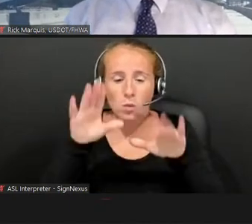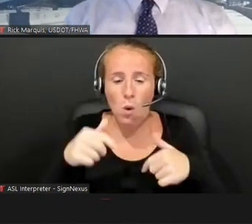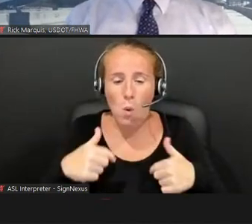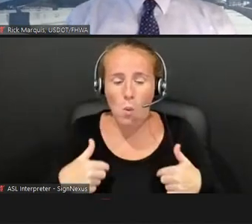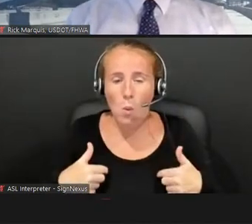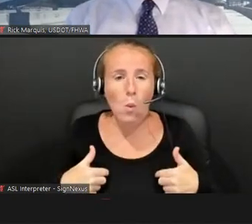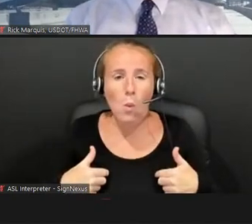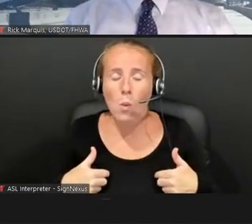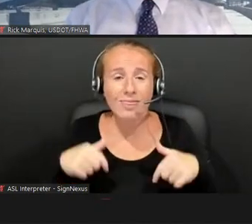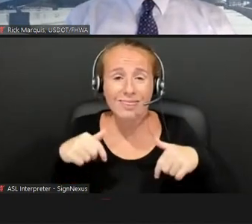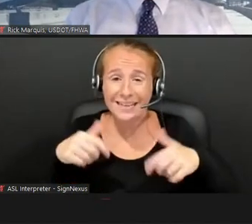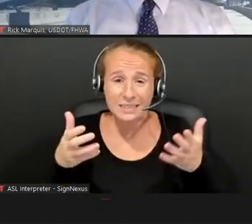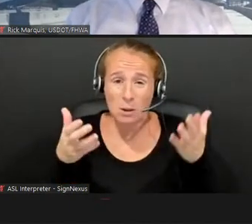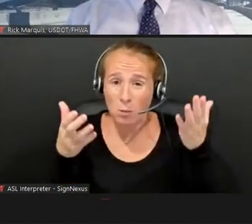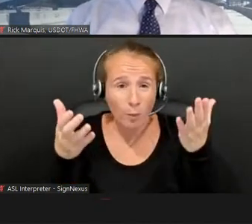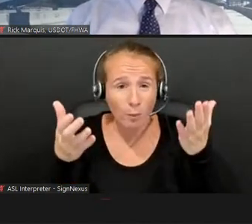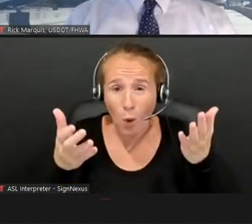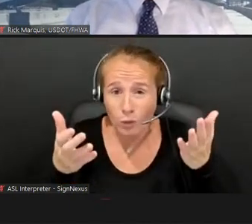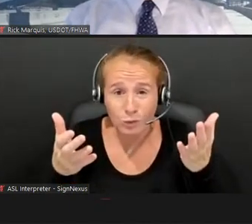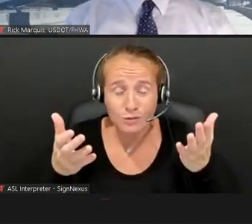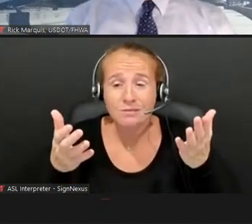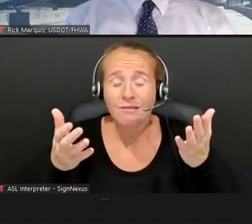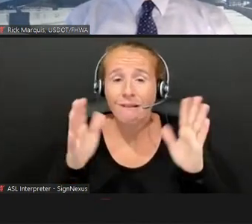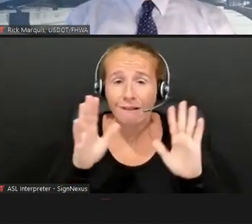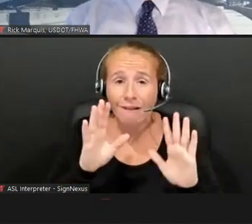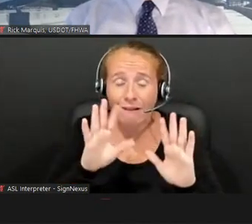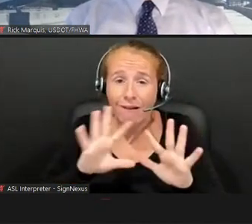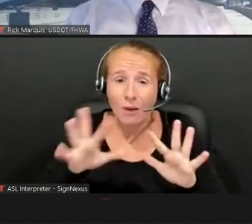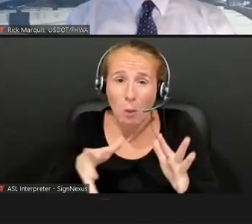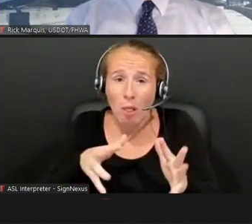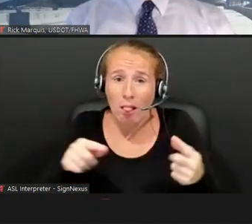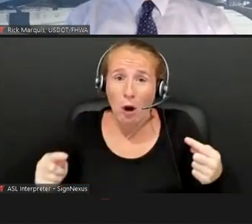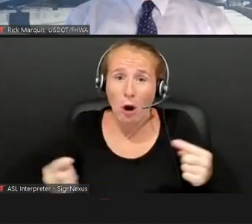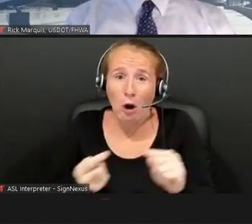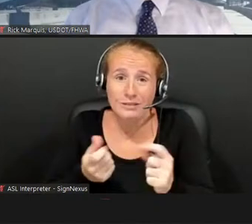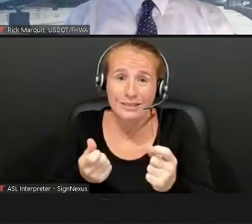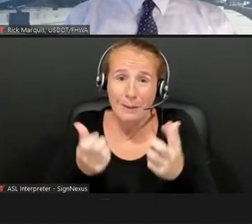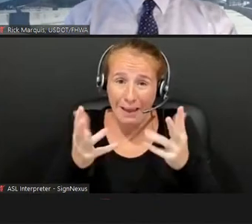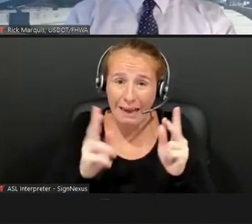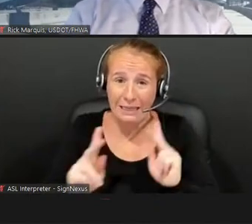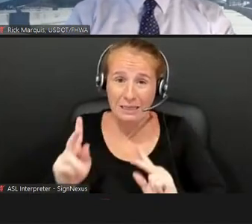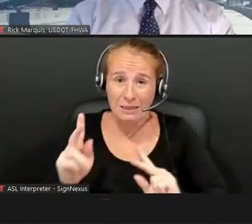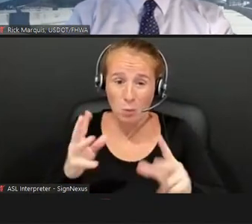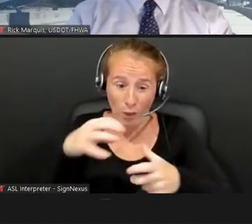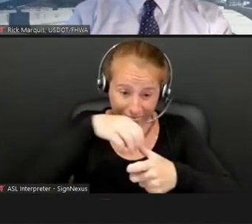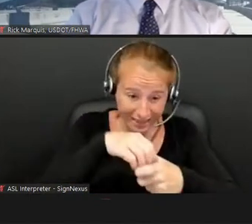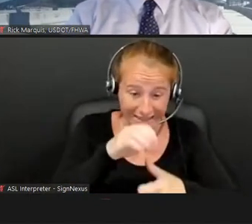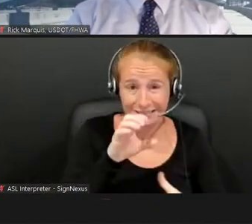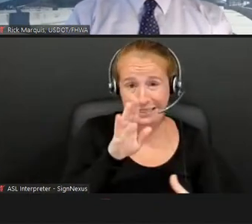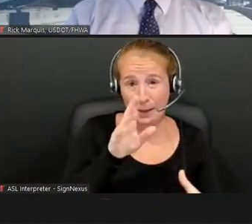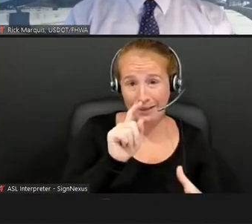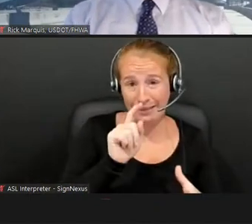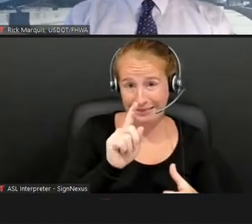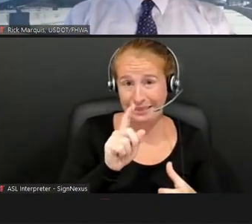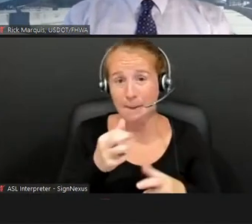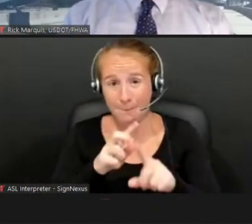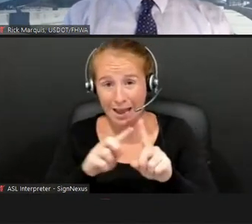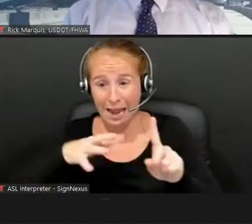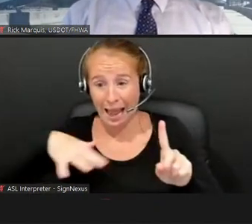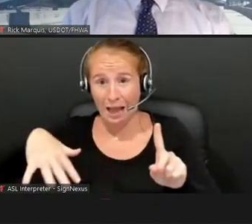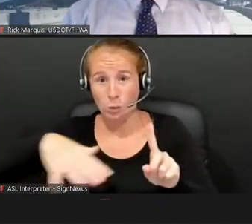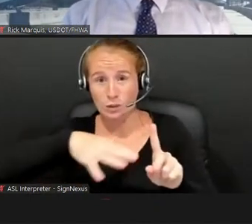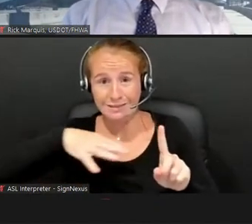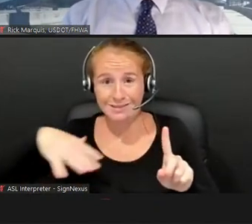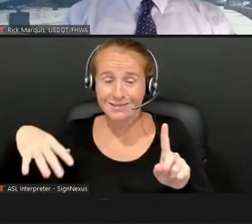proposal it's going to hurt a lot of people not only within the CBD but outside of it neighboring that